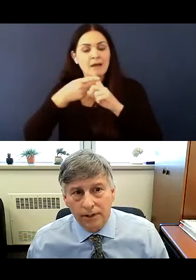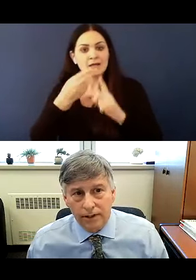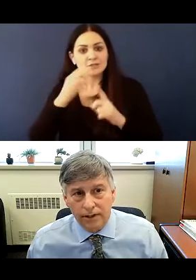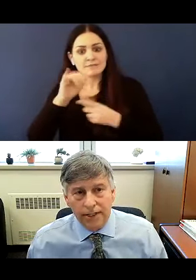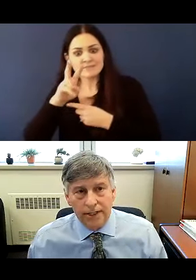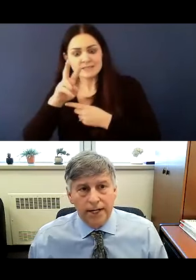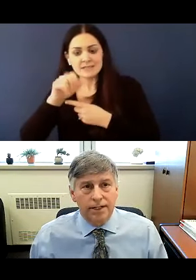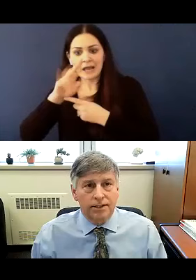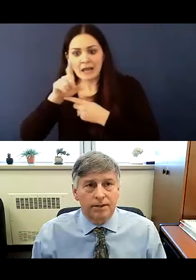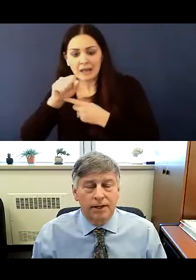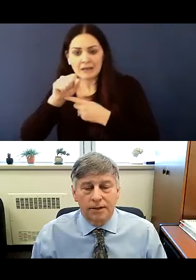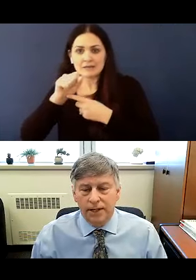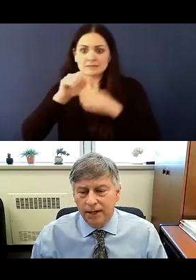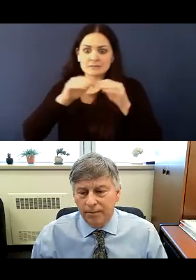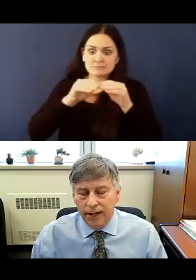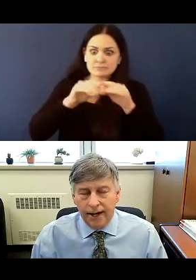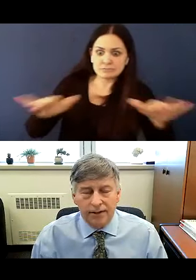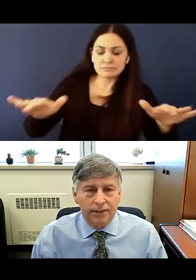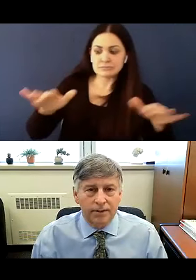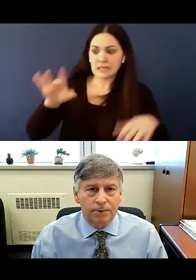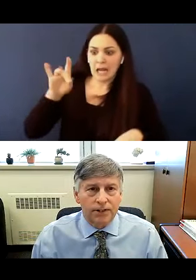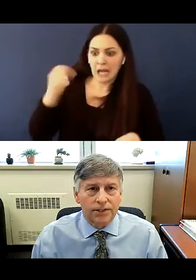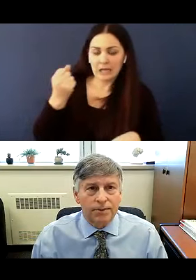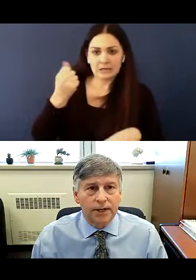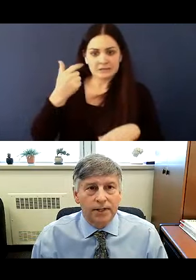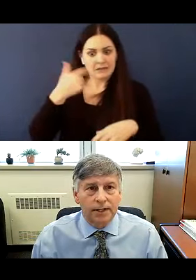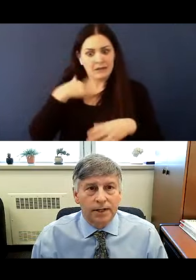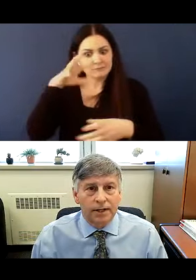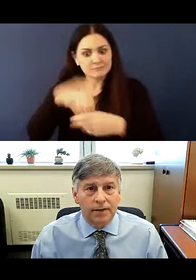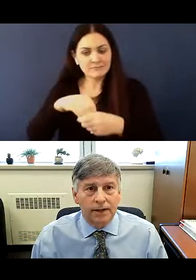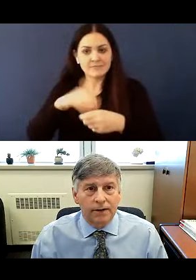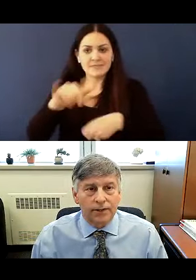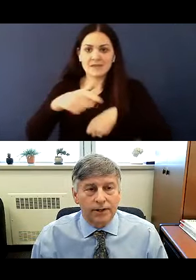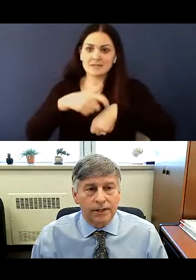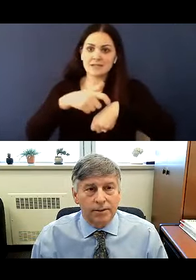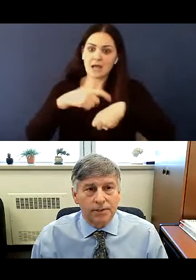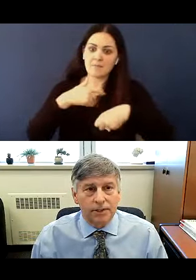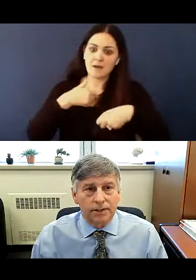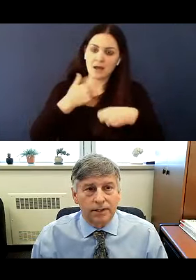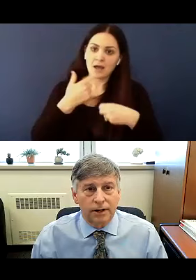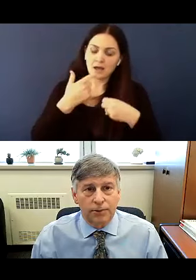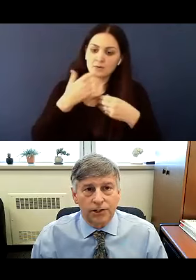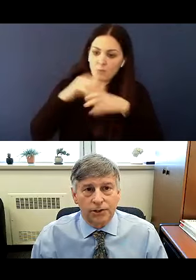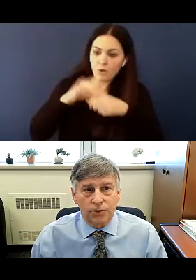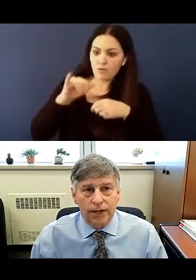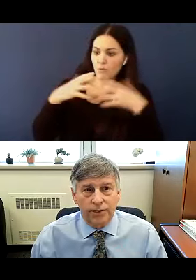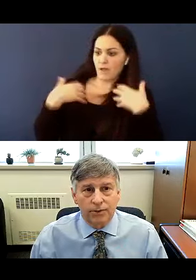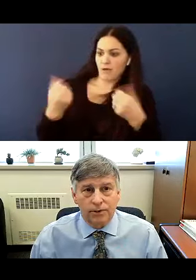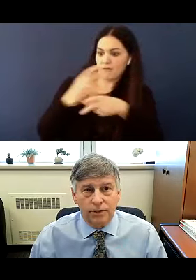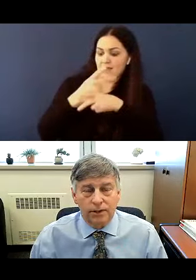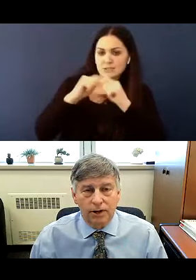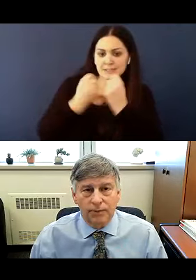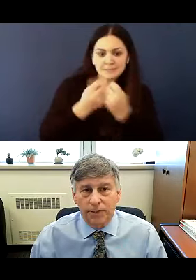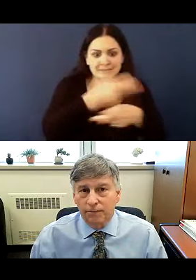surged in the 1980s, and being able to actively participate in the healthcare teams and to care for patients with AIDS